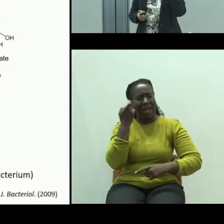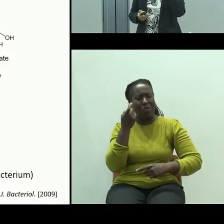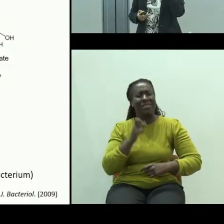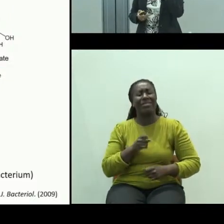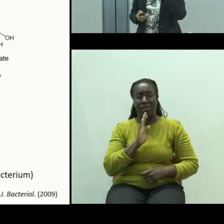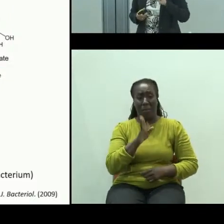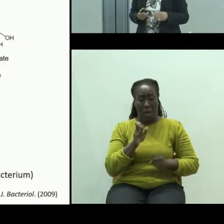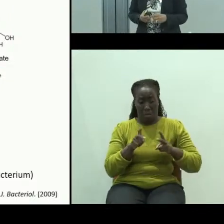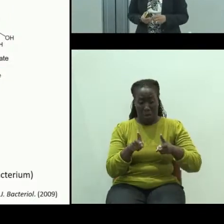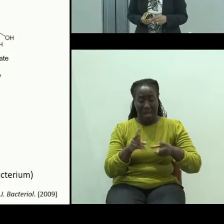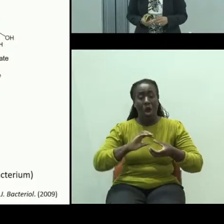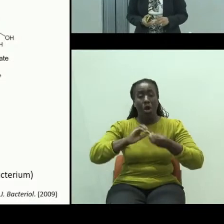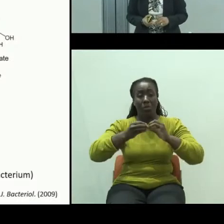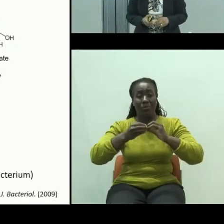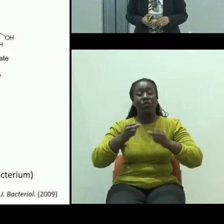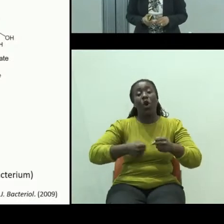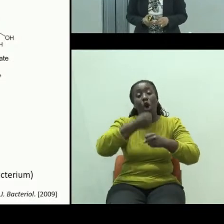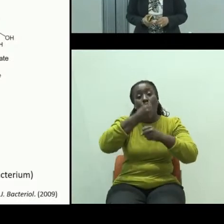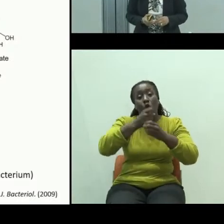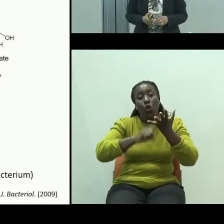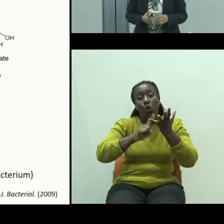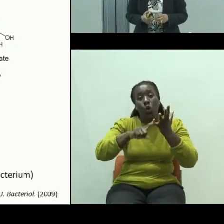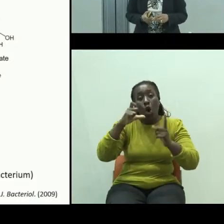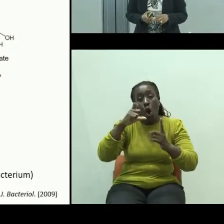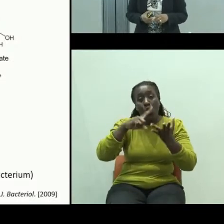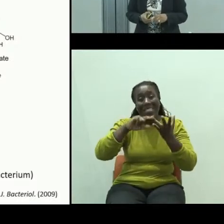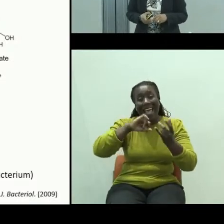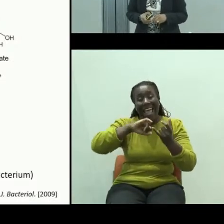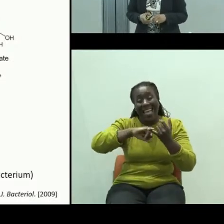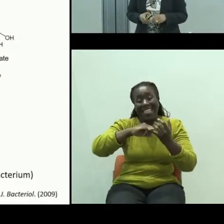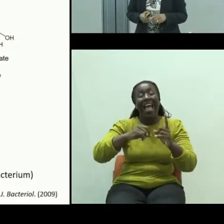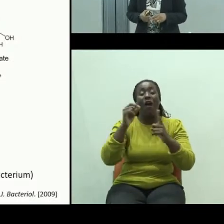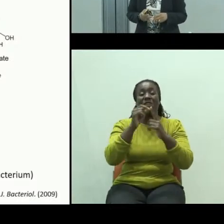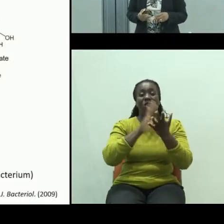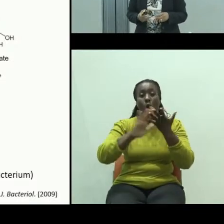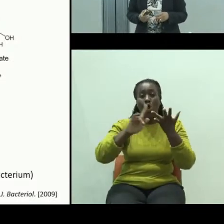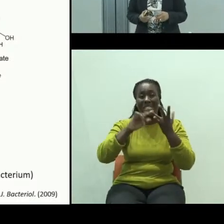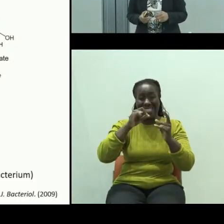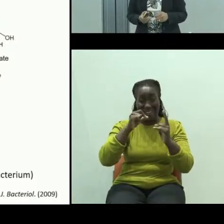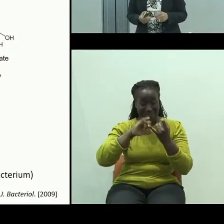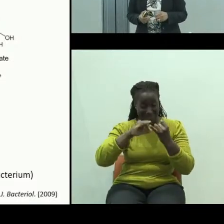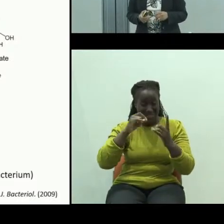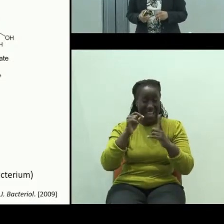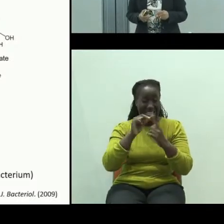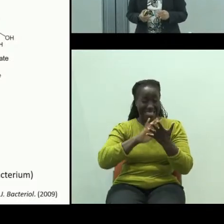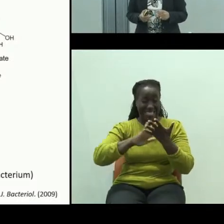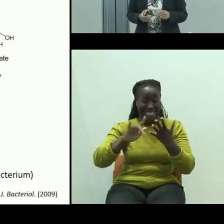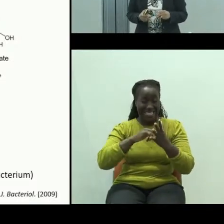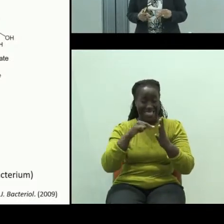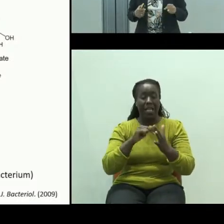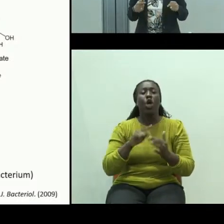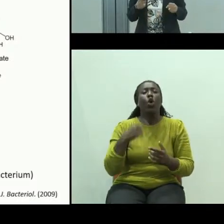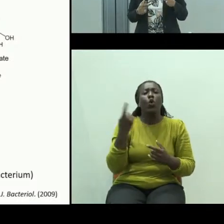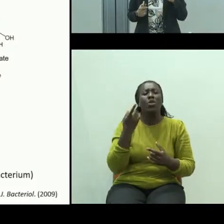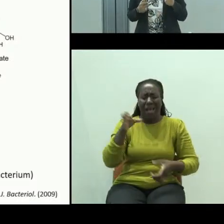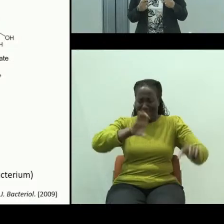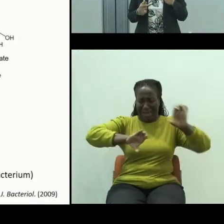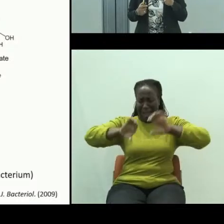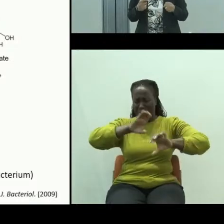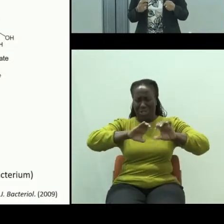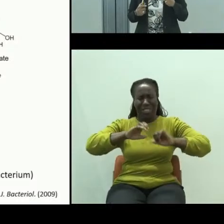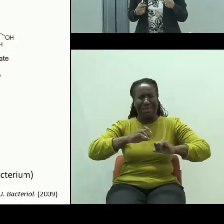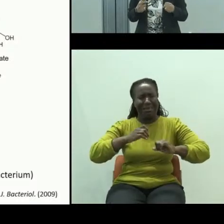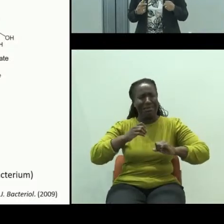pathway is a compound called glucose 6-phosphate. How many of you have taken a biochemistry class? How many of you are getting warm,